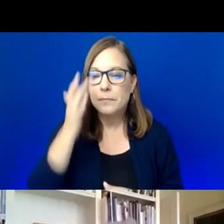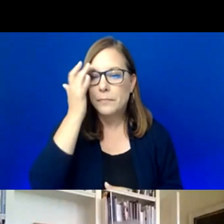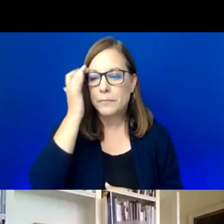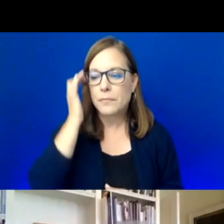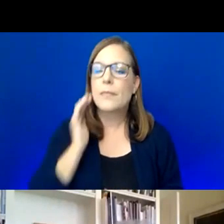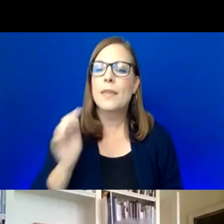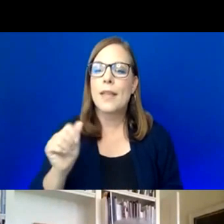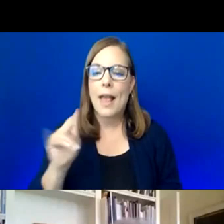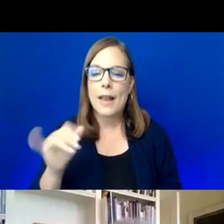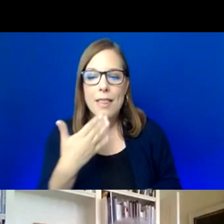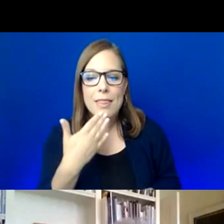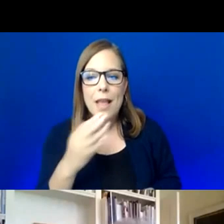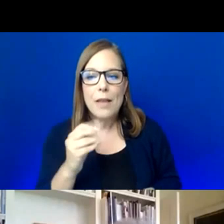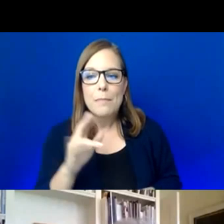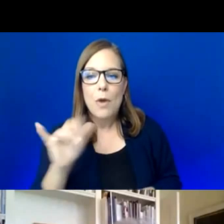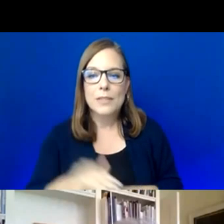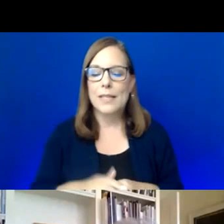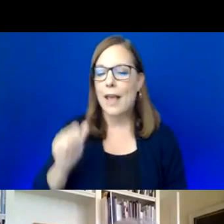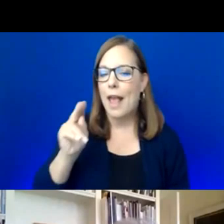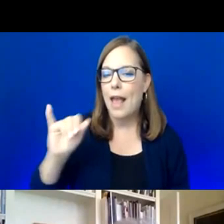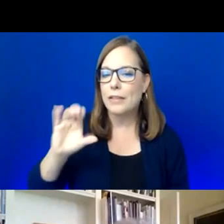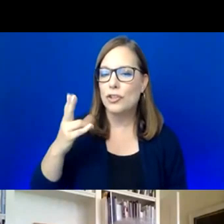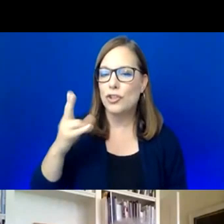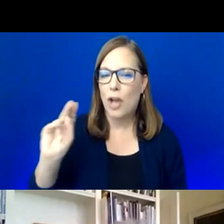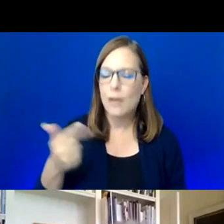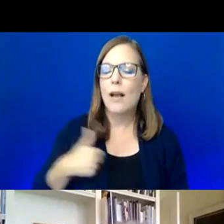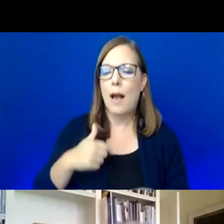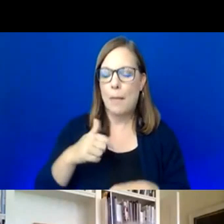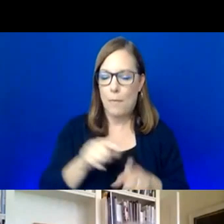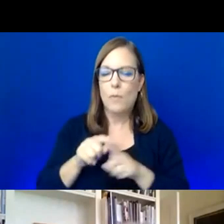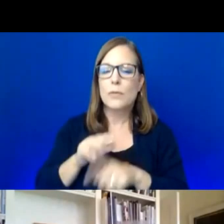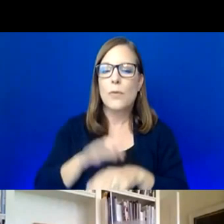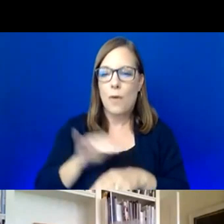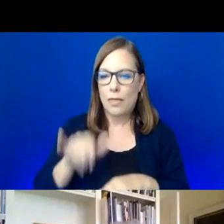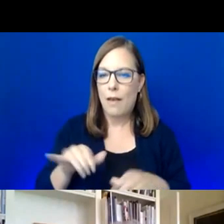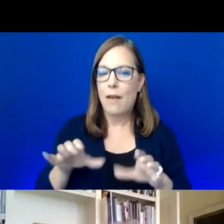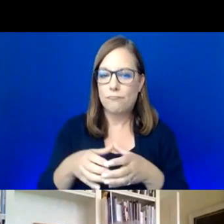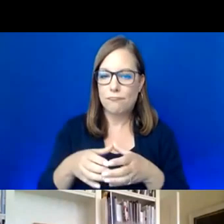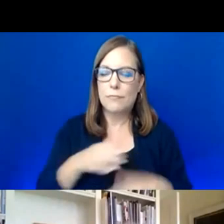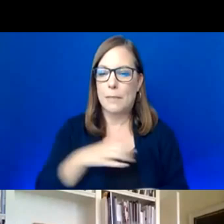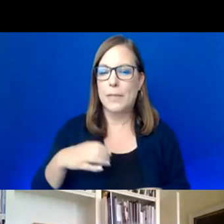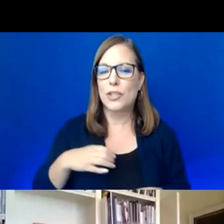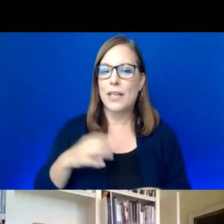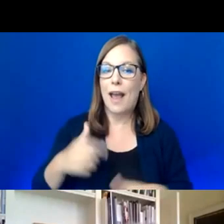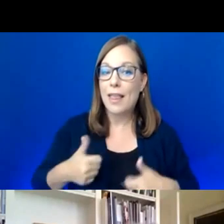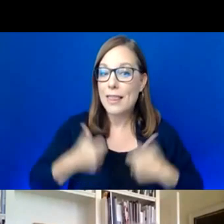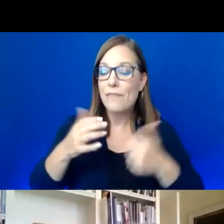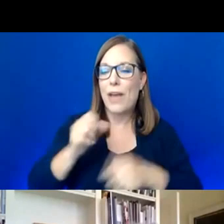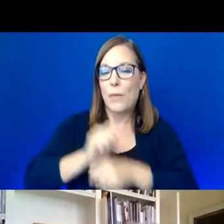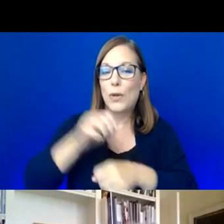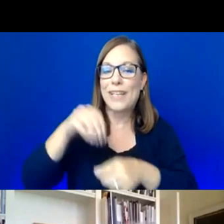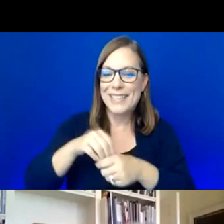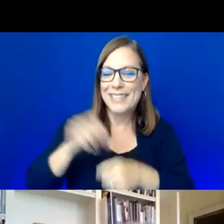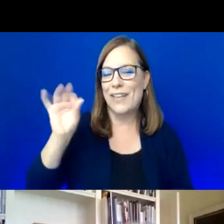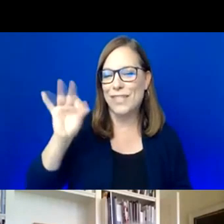Thank you, Marcy. Annie Chung, also on the commission, and I work and live in San Francisco. So next slide,